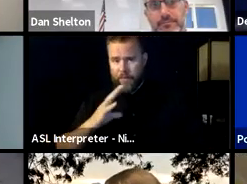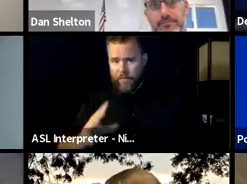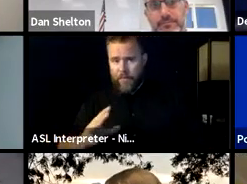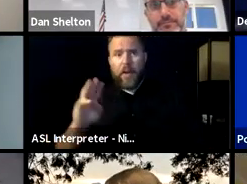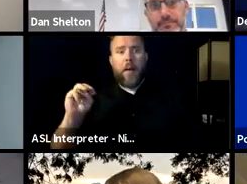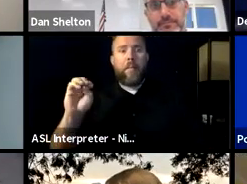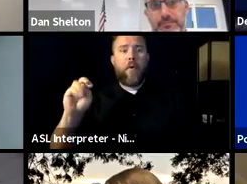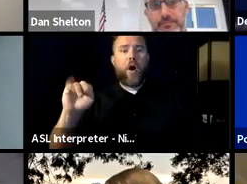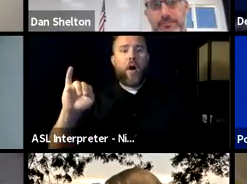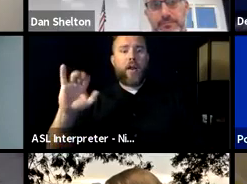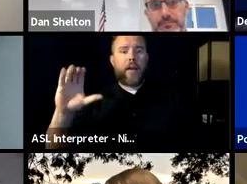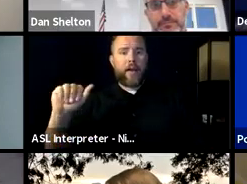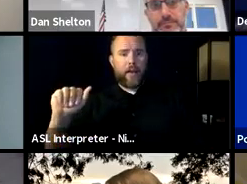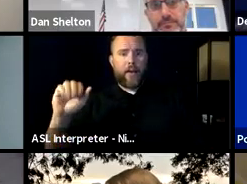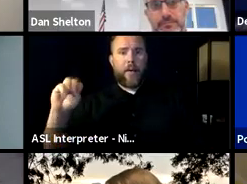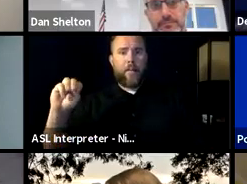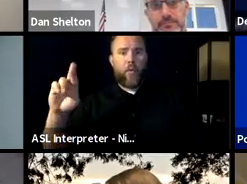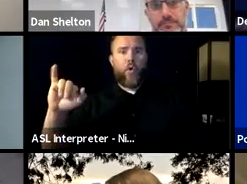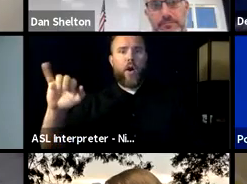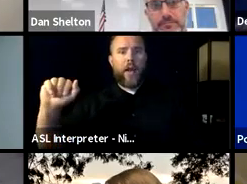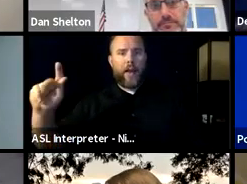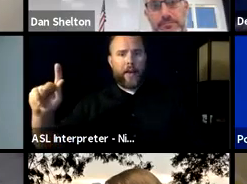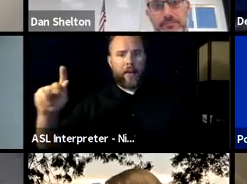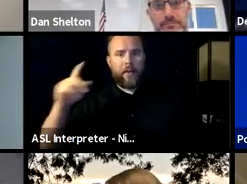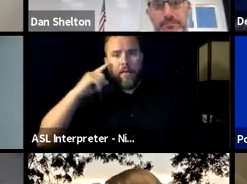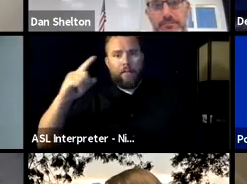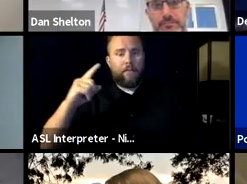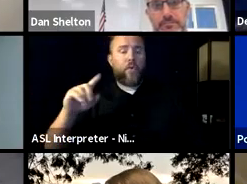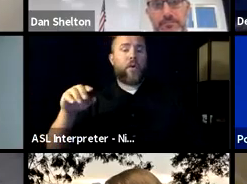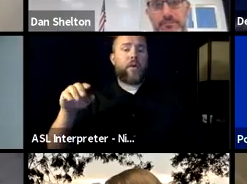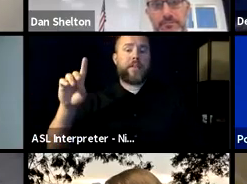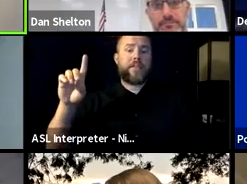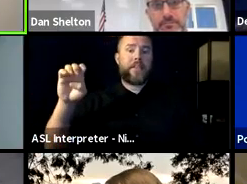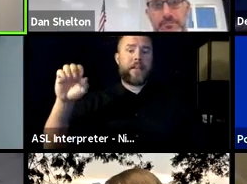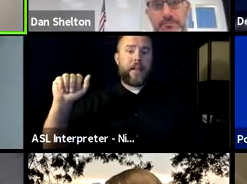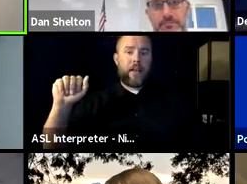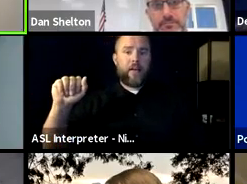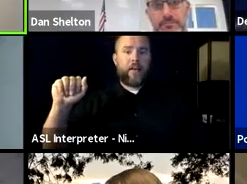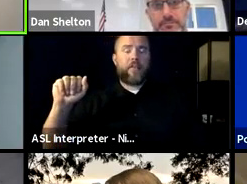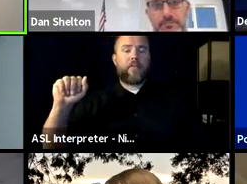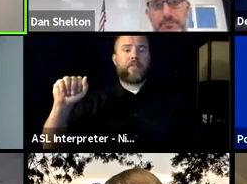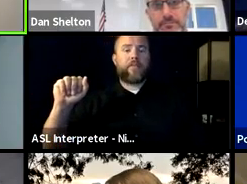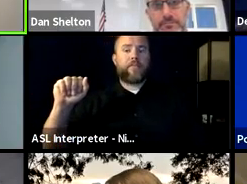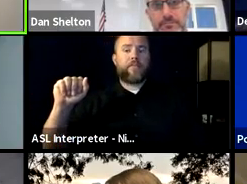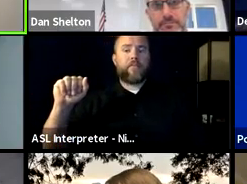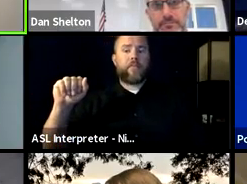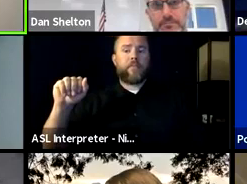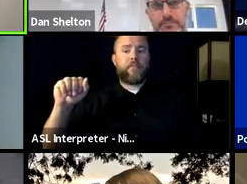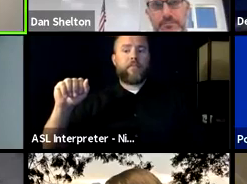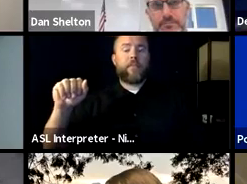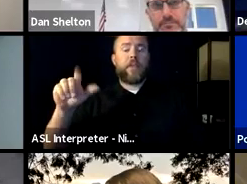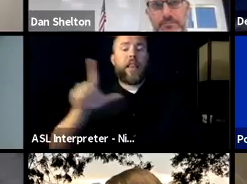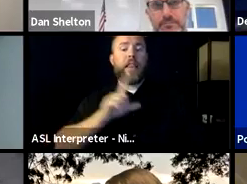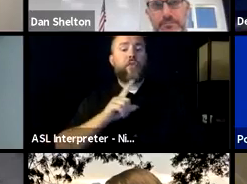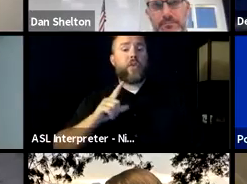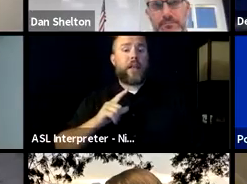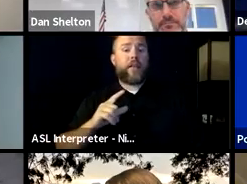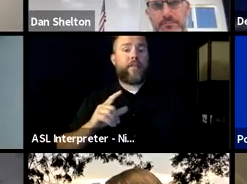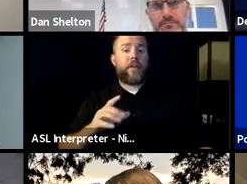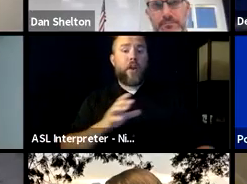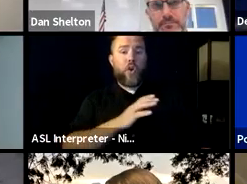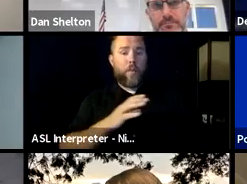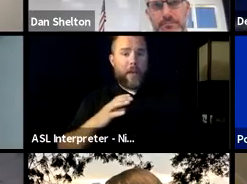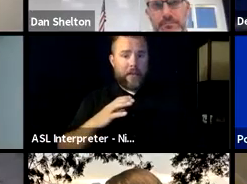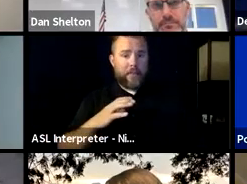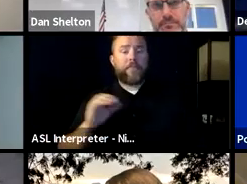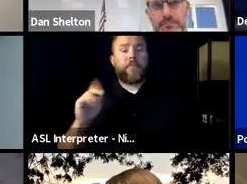to the DSBA Legislative Committee. Is there any discussion? No. Okay, hearing none, we'll go ahead with the